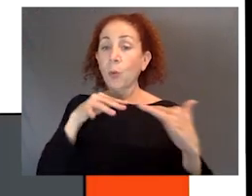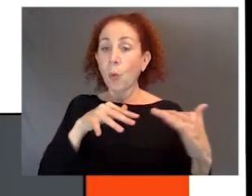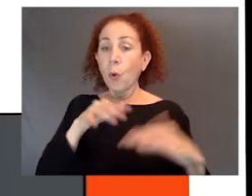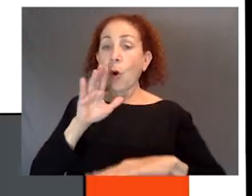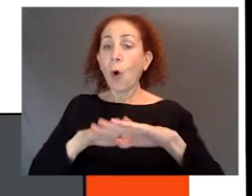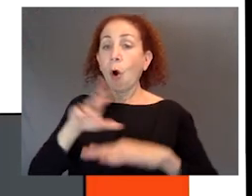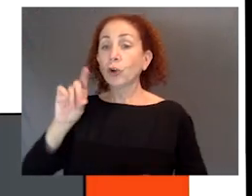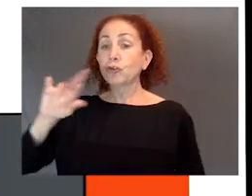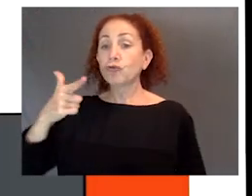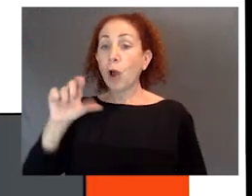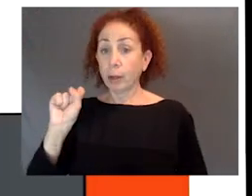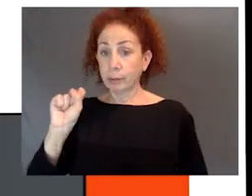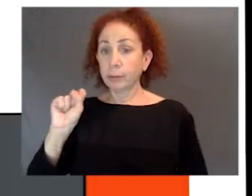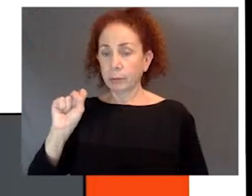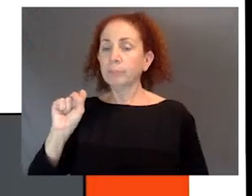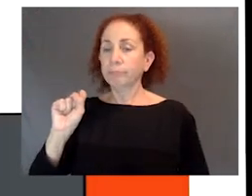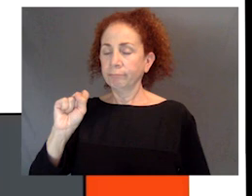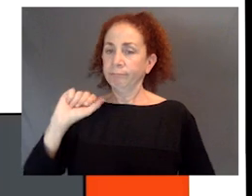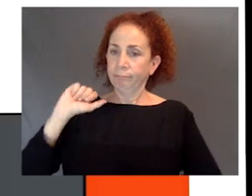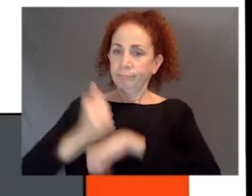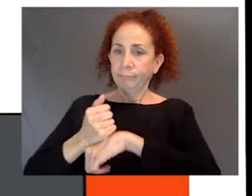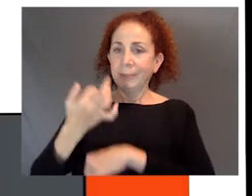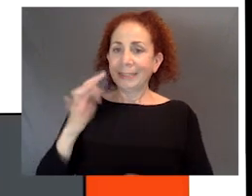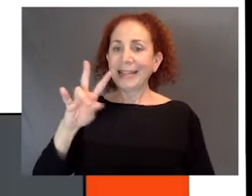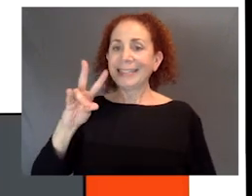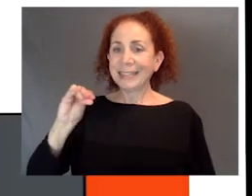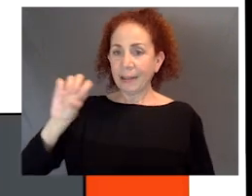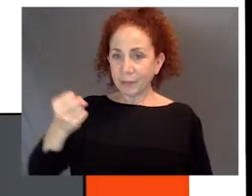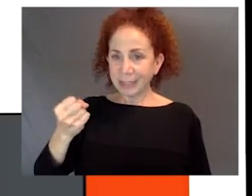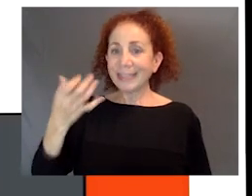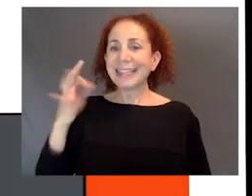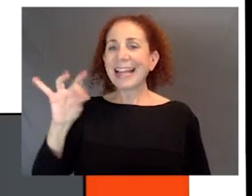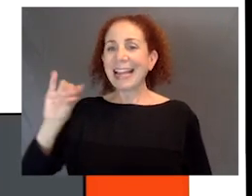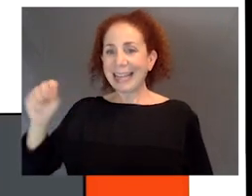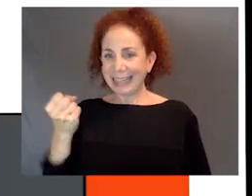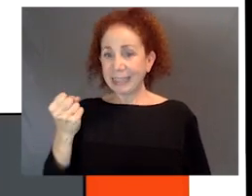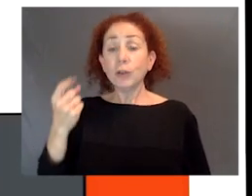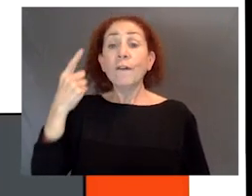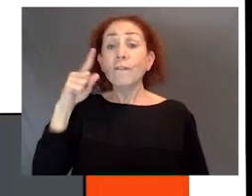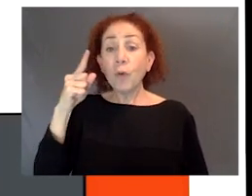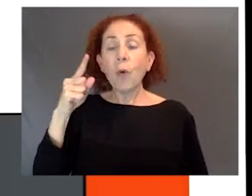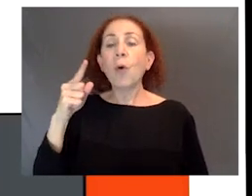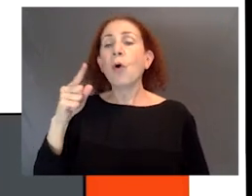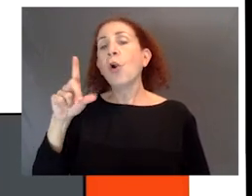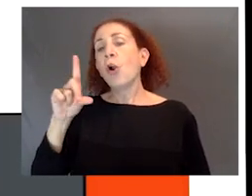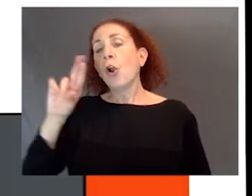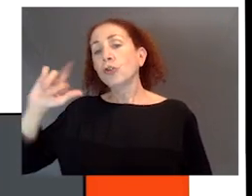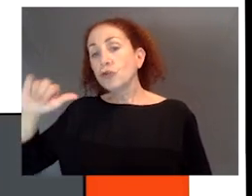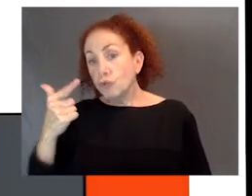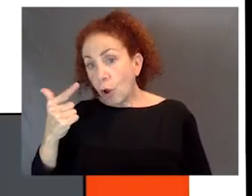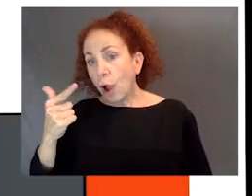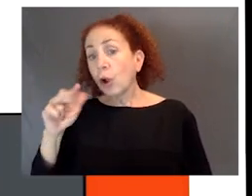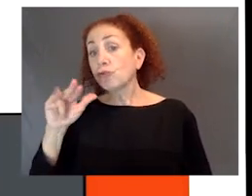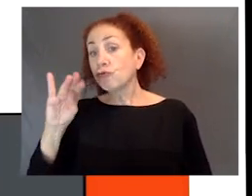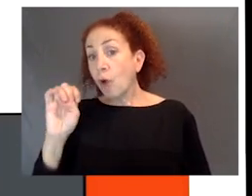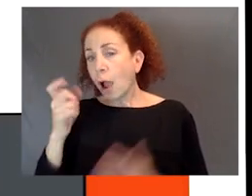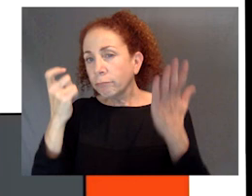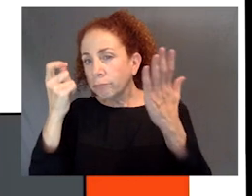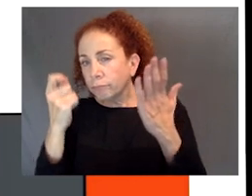on drugs, which was put into effect in the 1970s and 1980s to root out drug-related